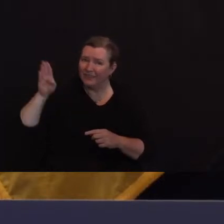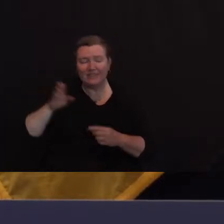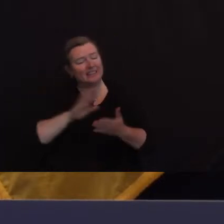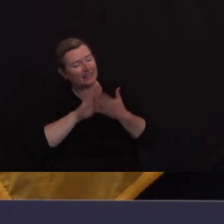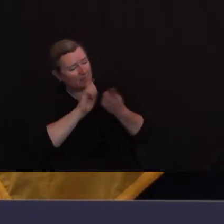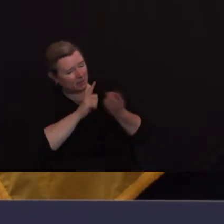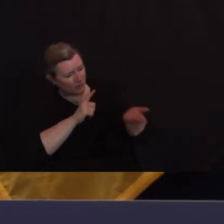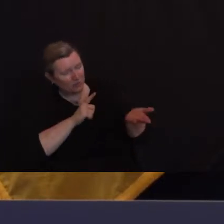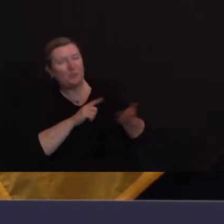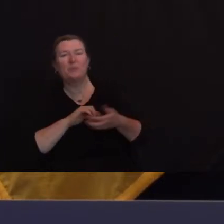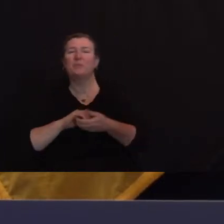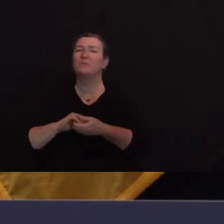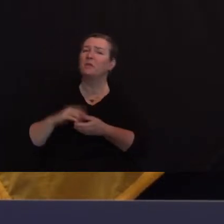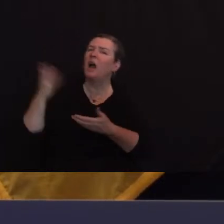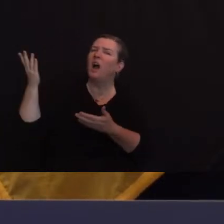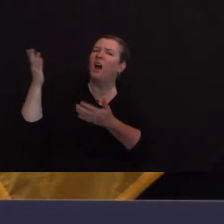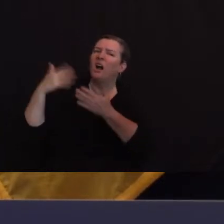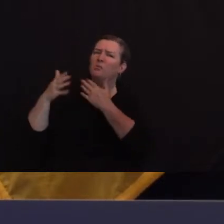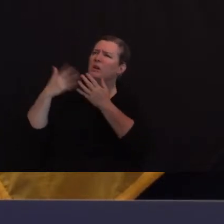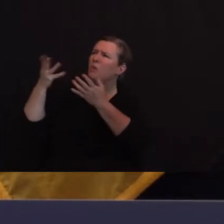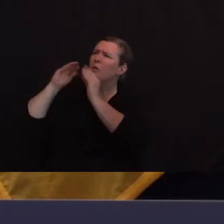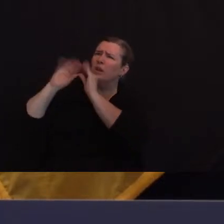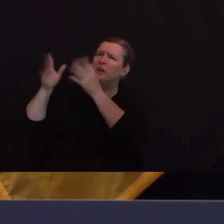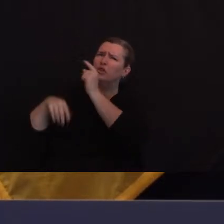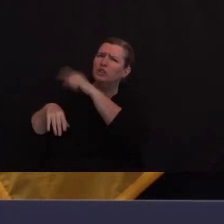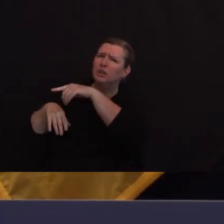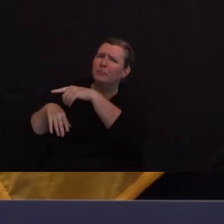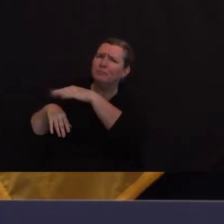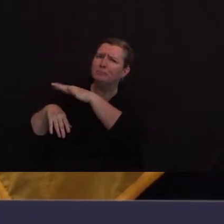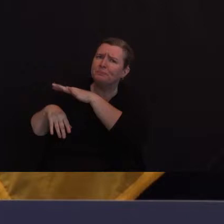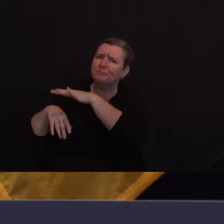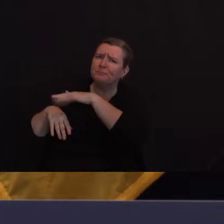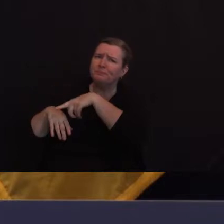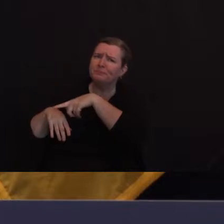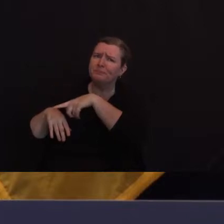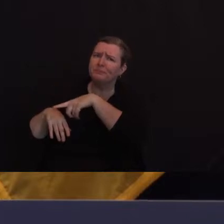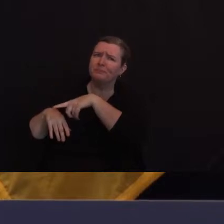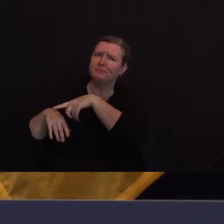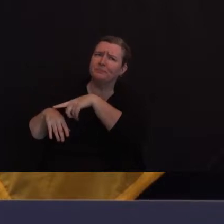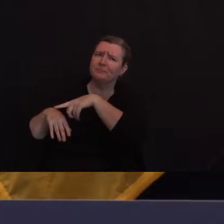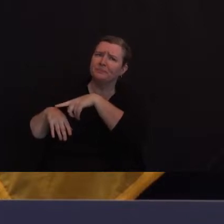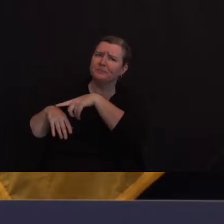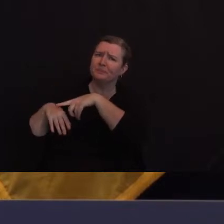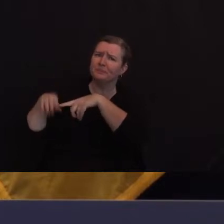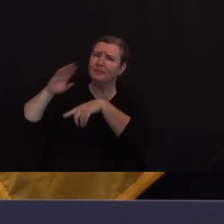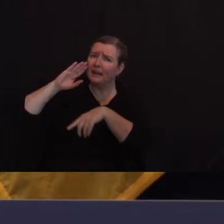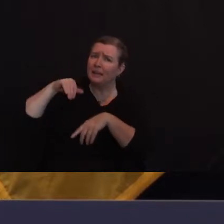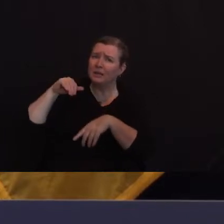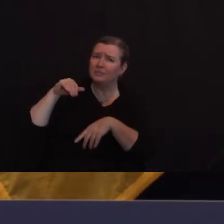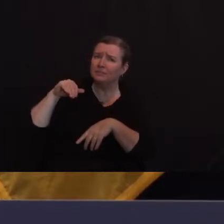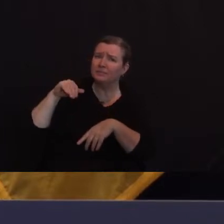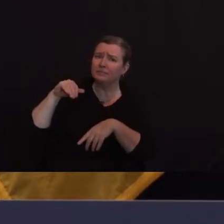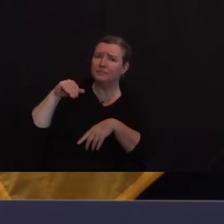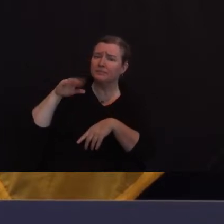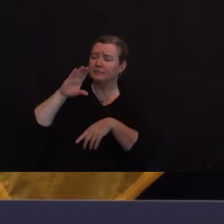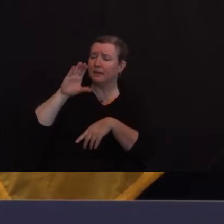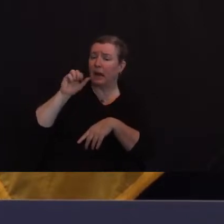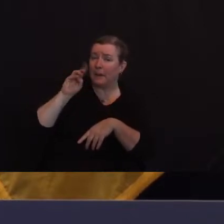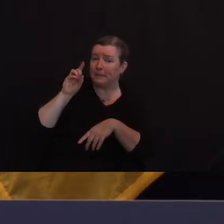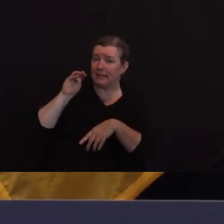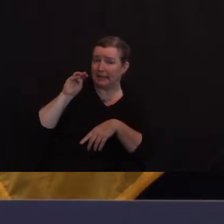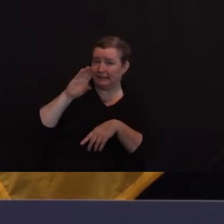So clarification on the one question that was just asked. There have been, I know Camden County has been issuing